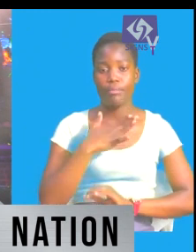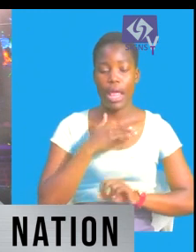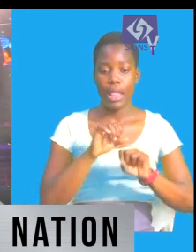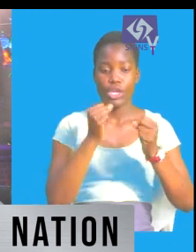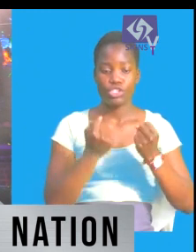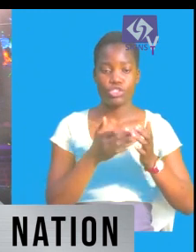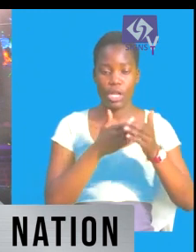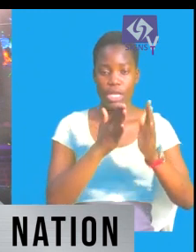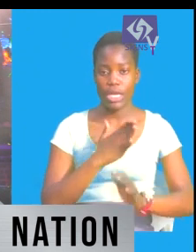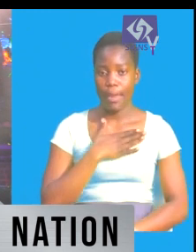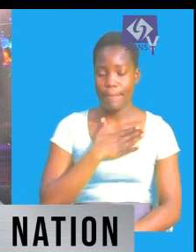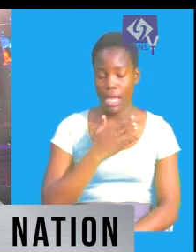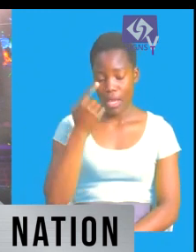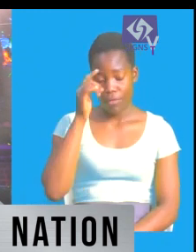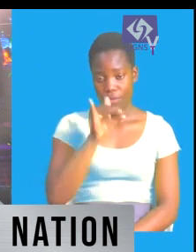that